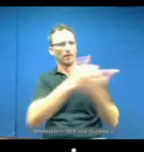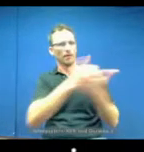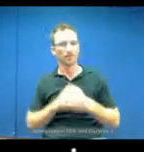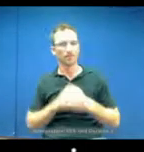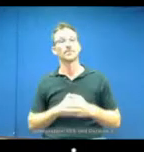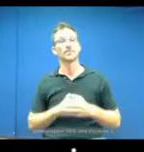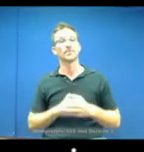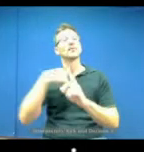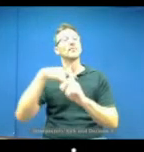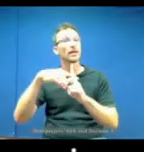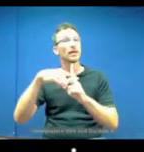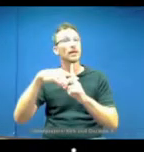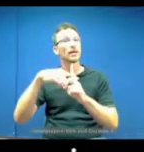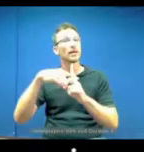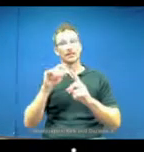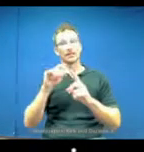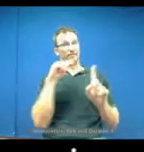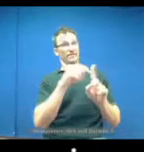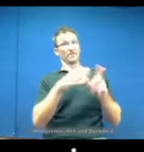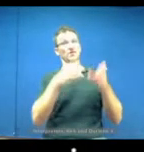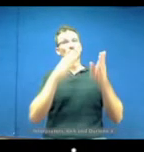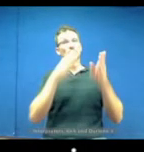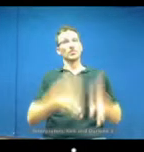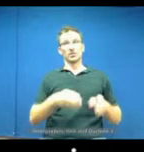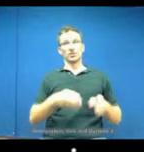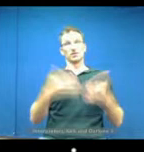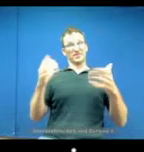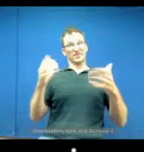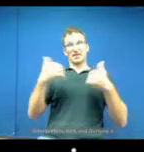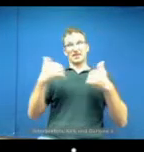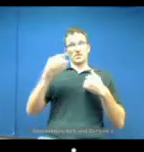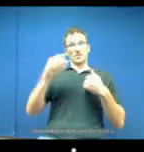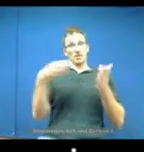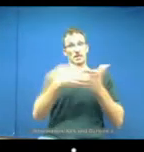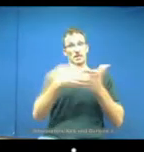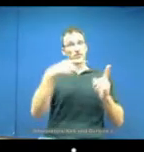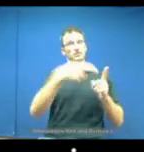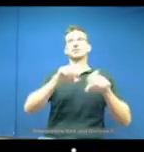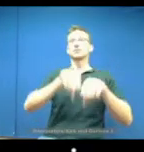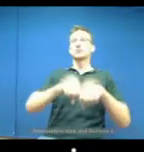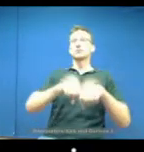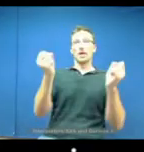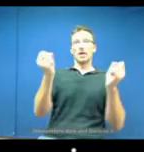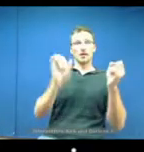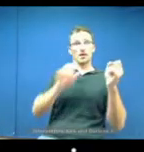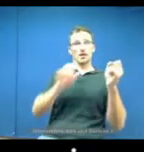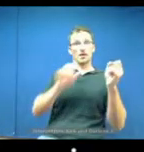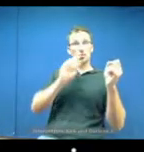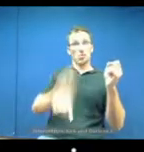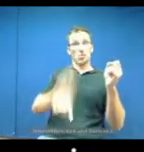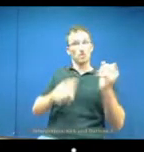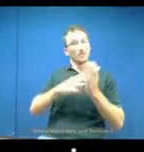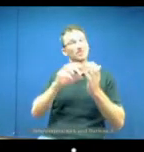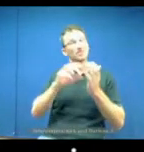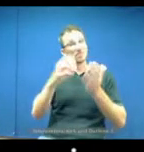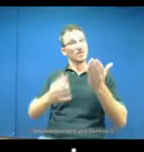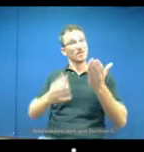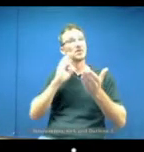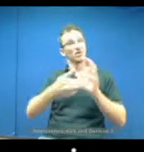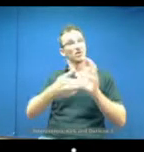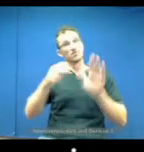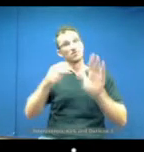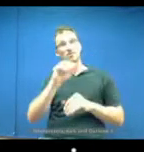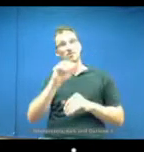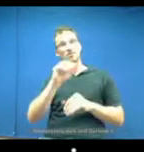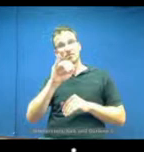are found to have violated the order, then it can be either a misdemeanor or a felony, depending on the state.